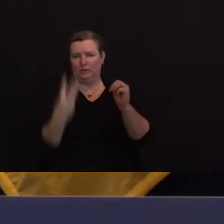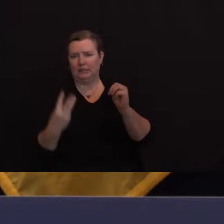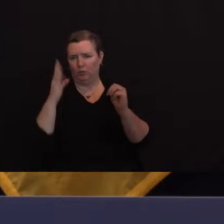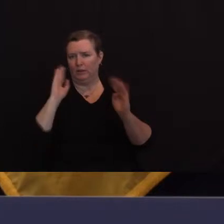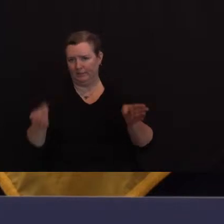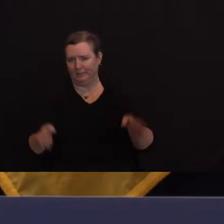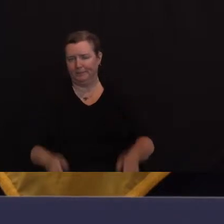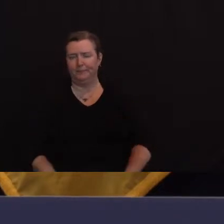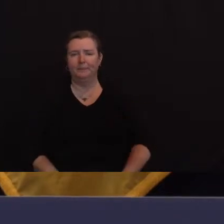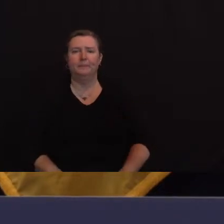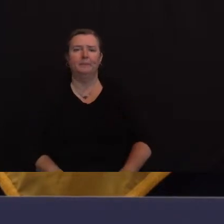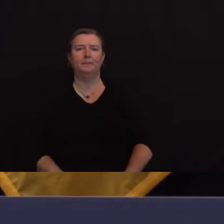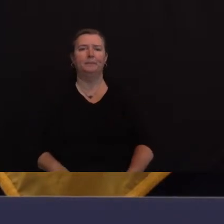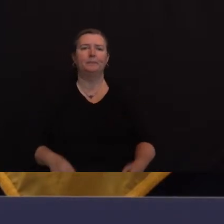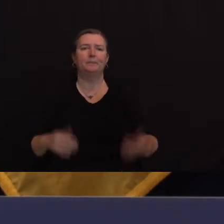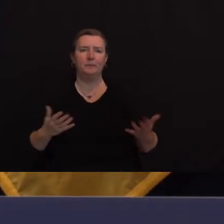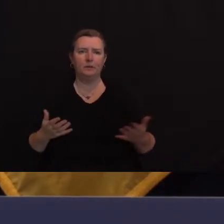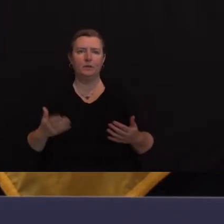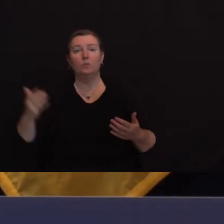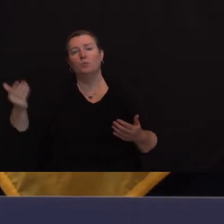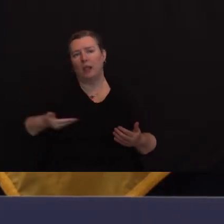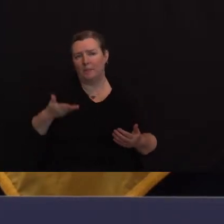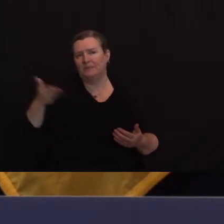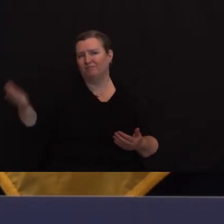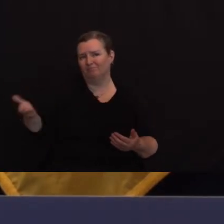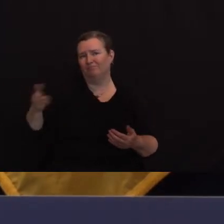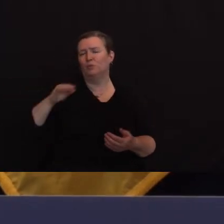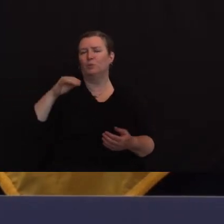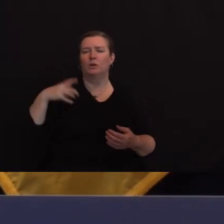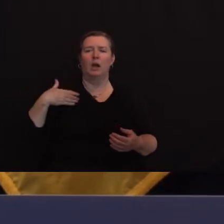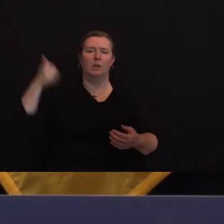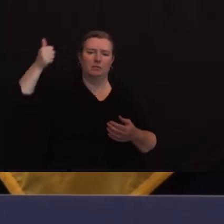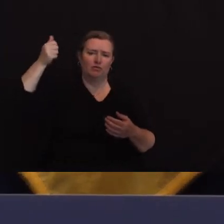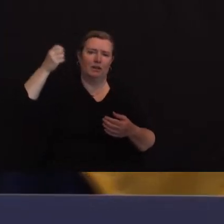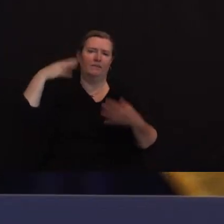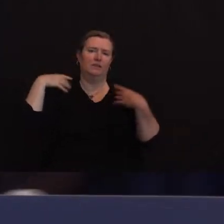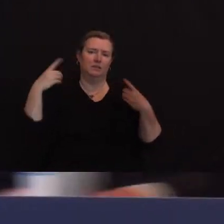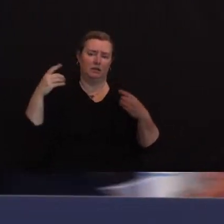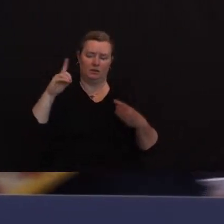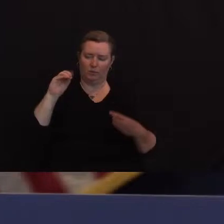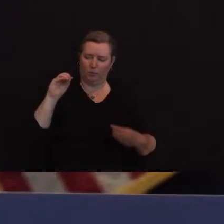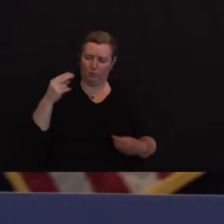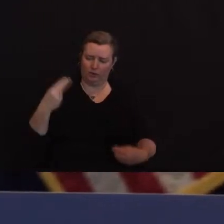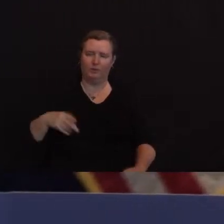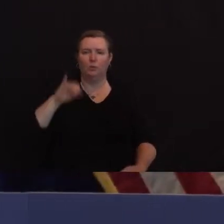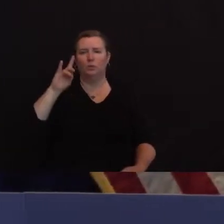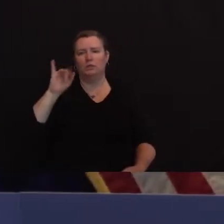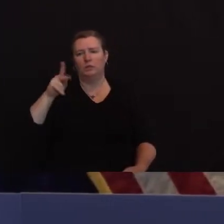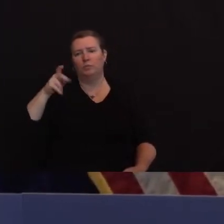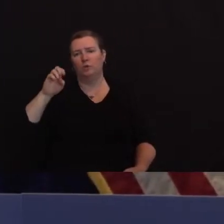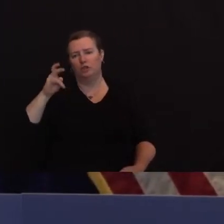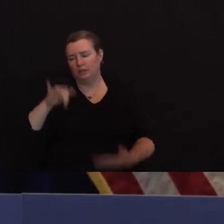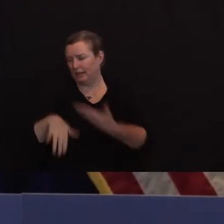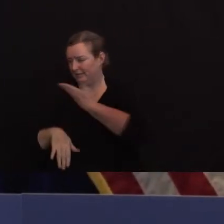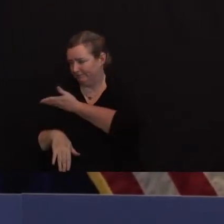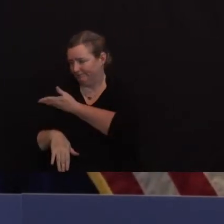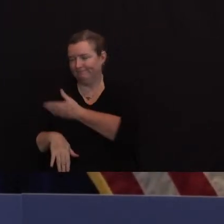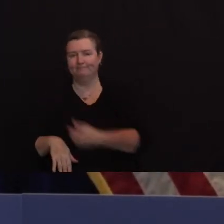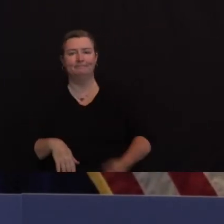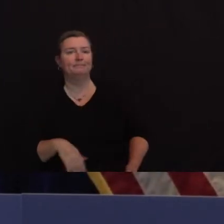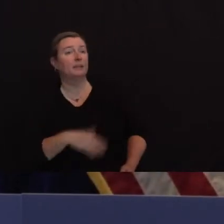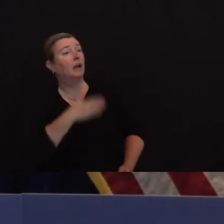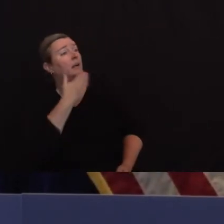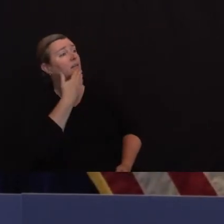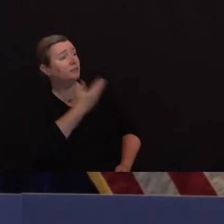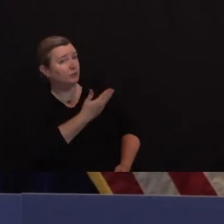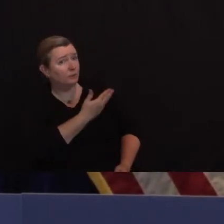woman who needs no introduction, the Commissioner of the Department of Health, Judy Persichilli. Thank you, Governor. Good afternoon. A week ago,